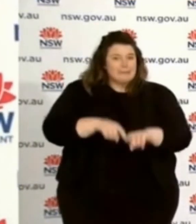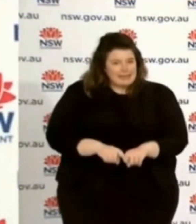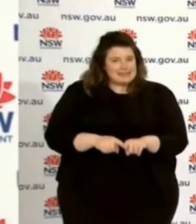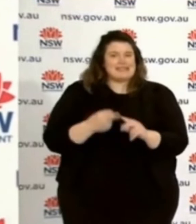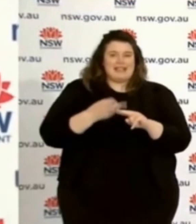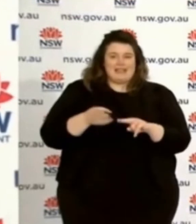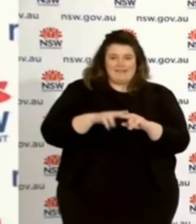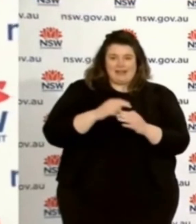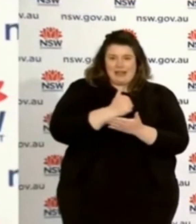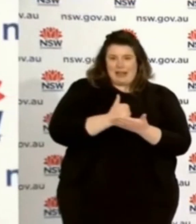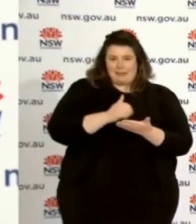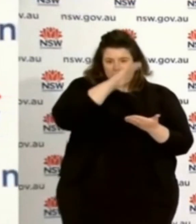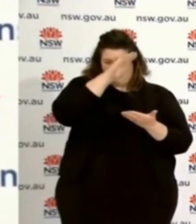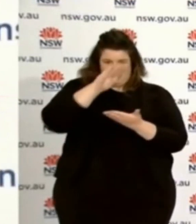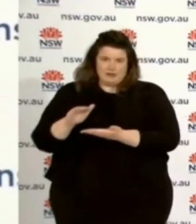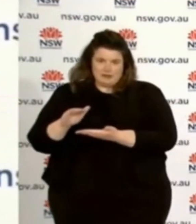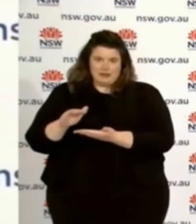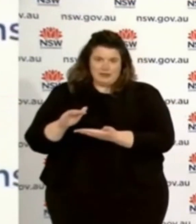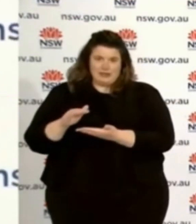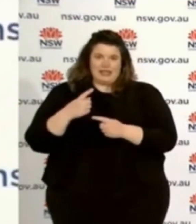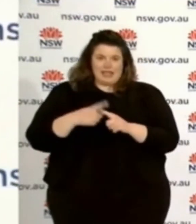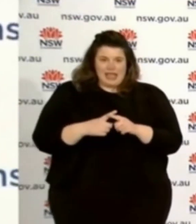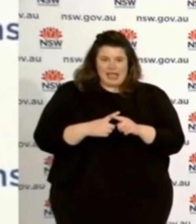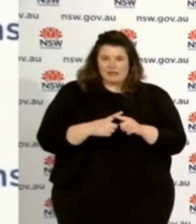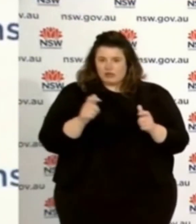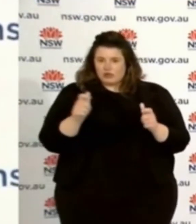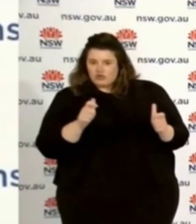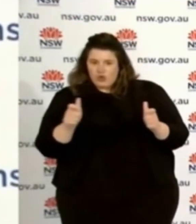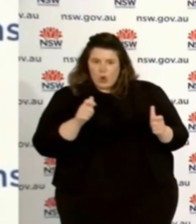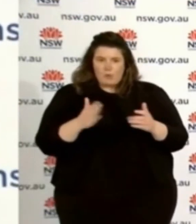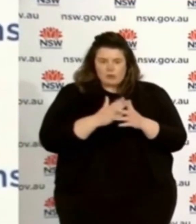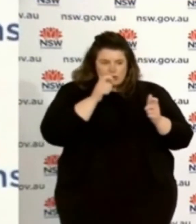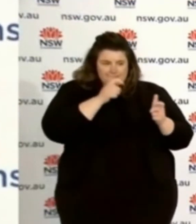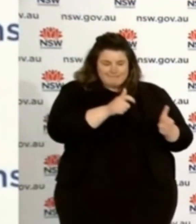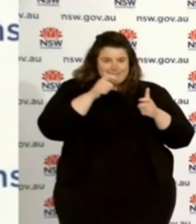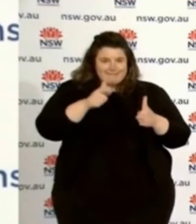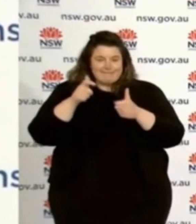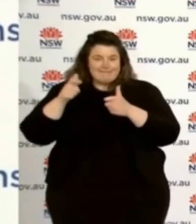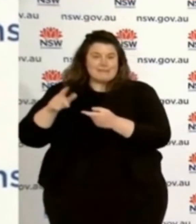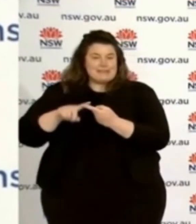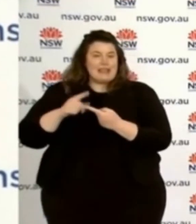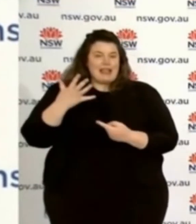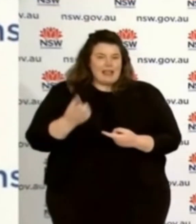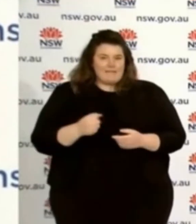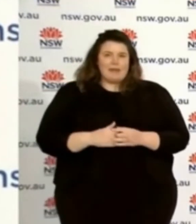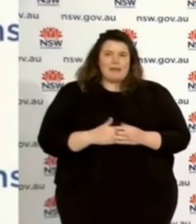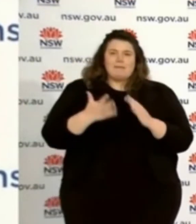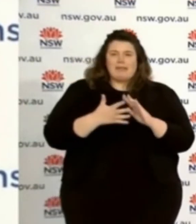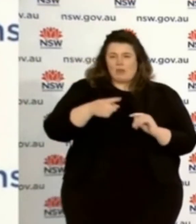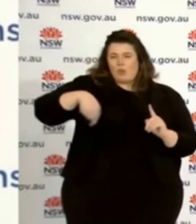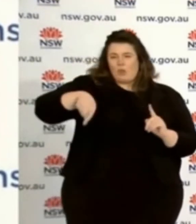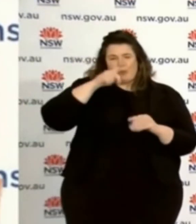us getting case numbers down and getting control, and that we can have the opportunity